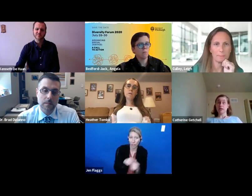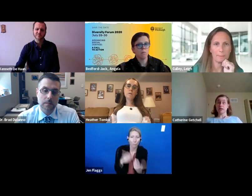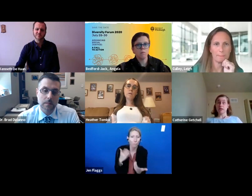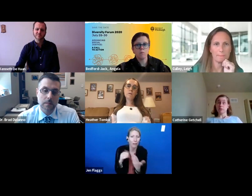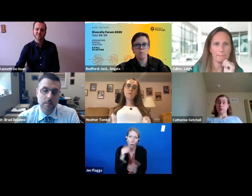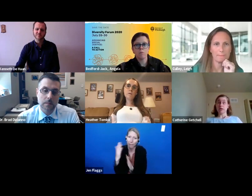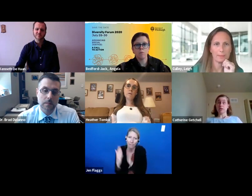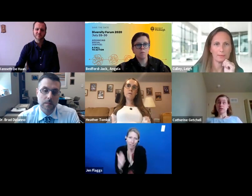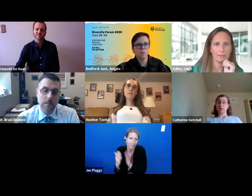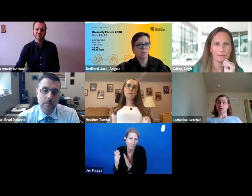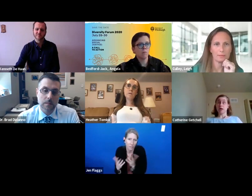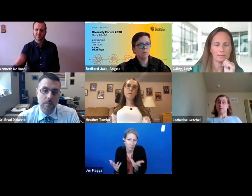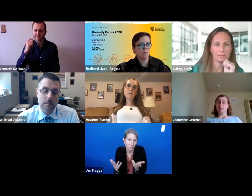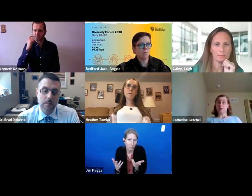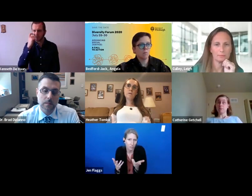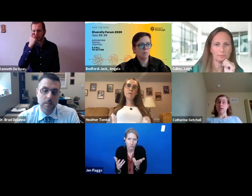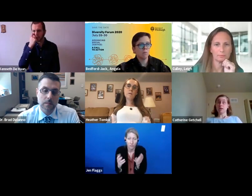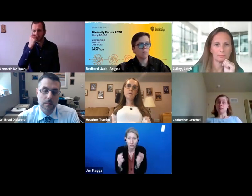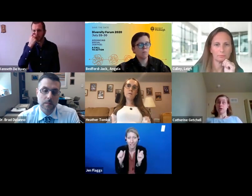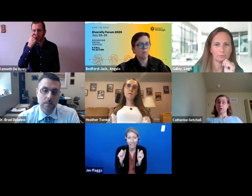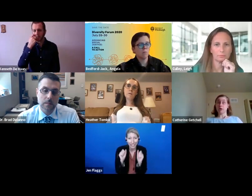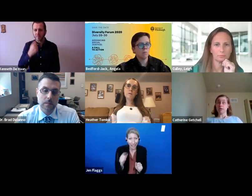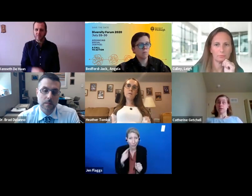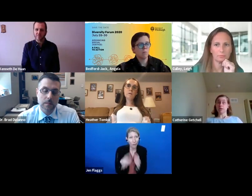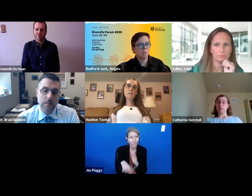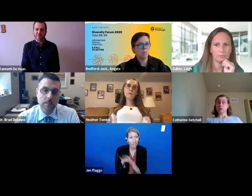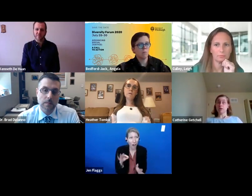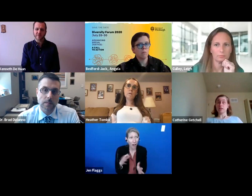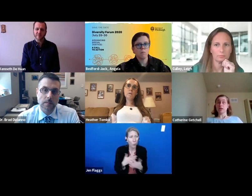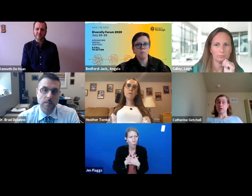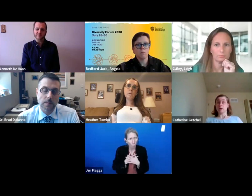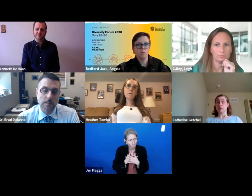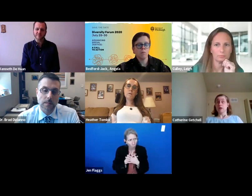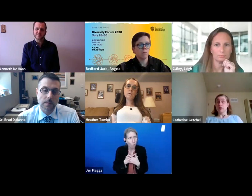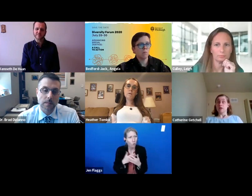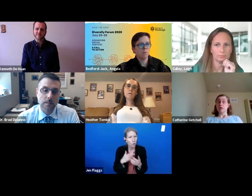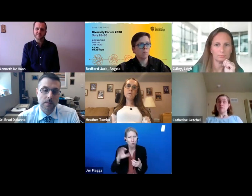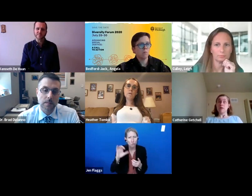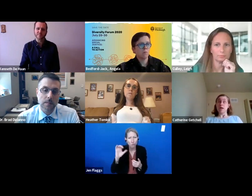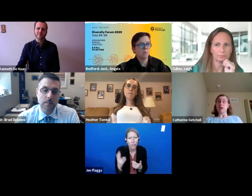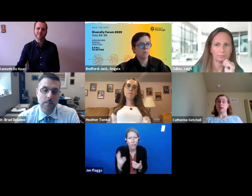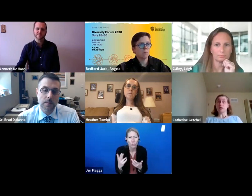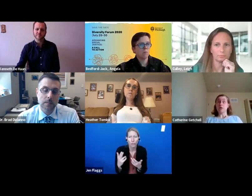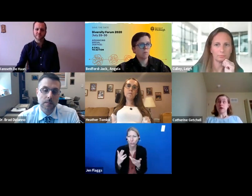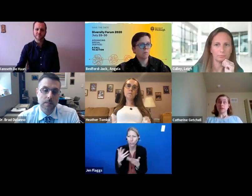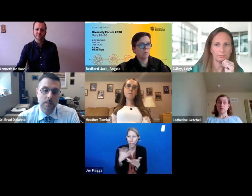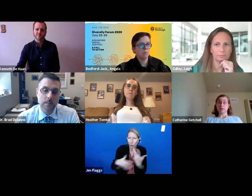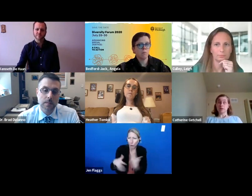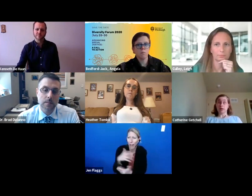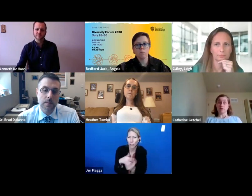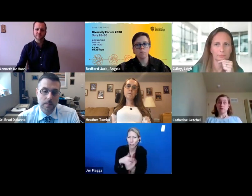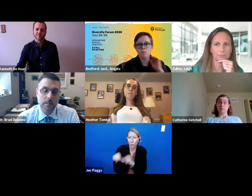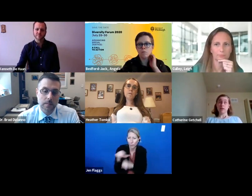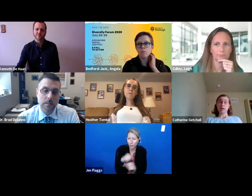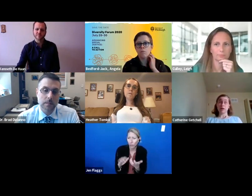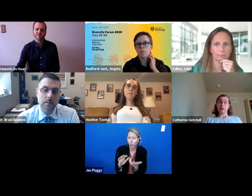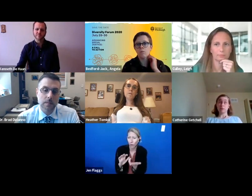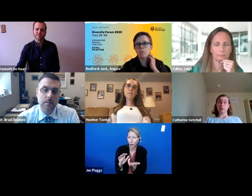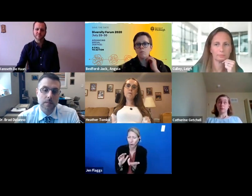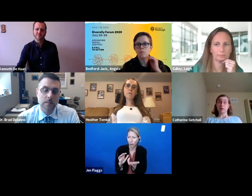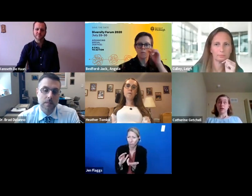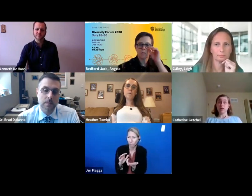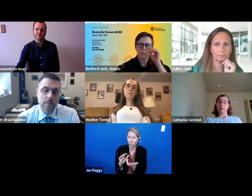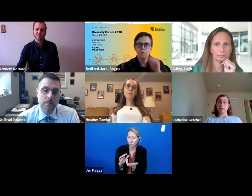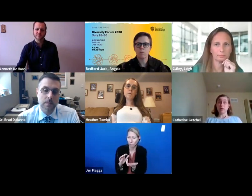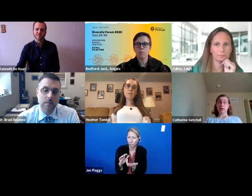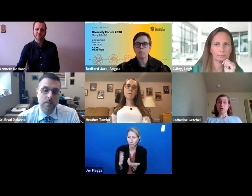we find rich, meaningful interactions with each other that may allow us to kind of be the